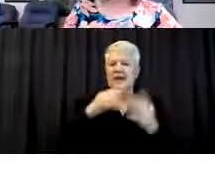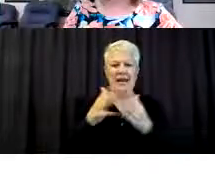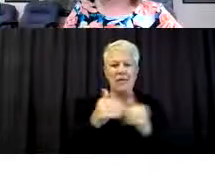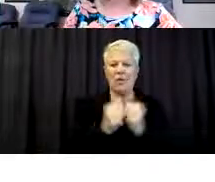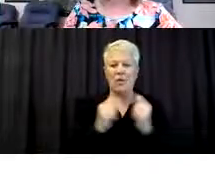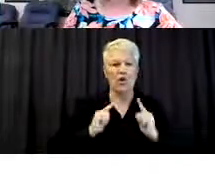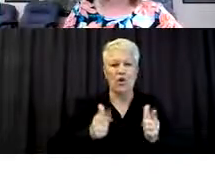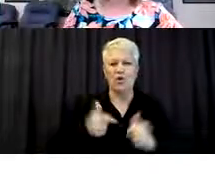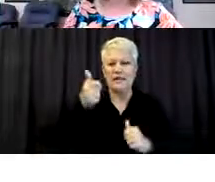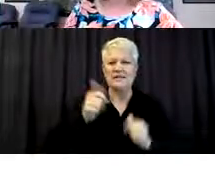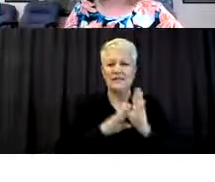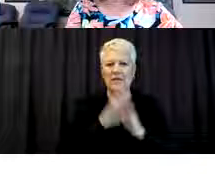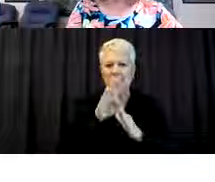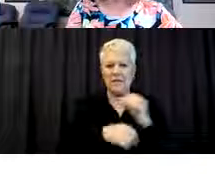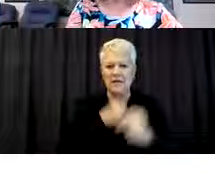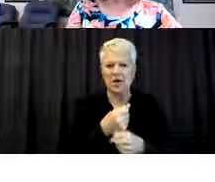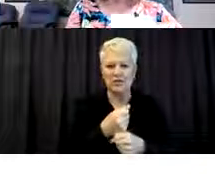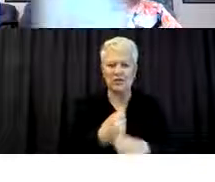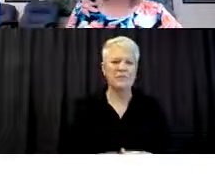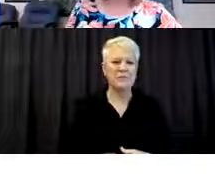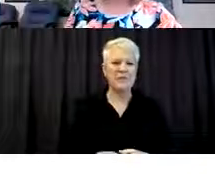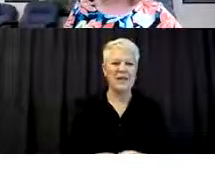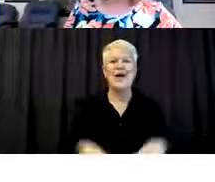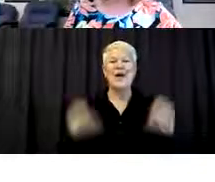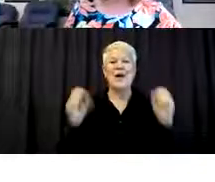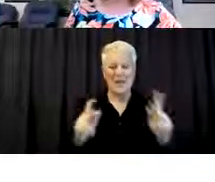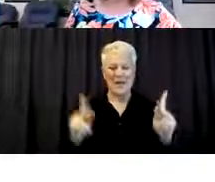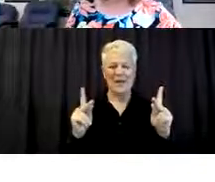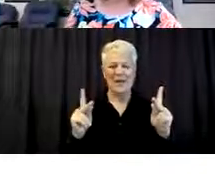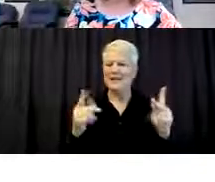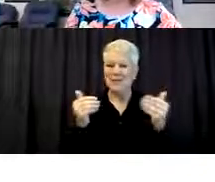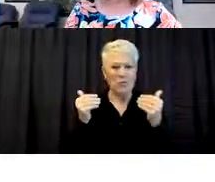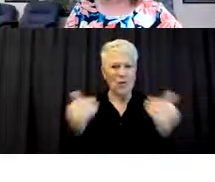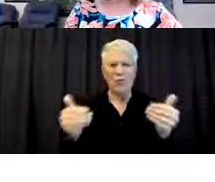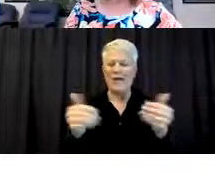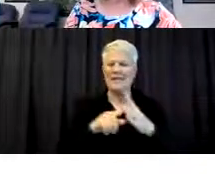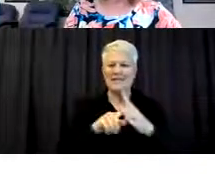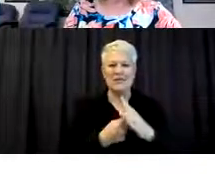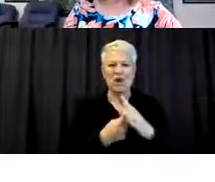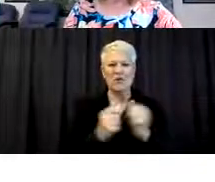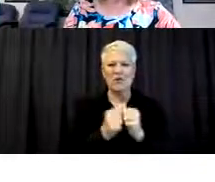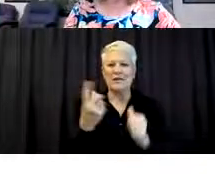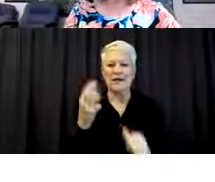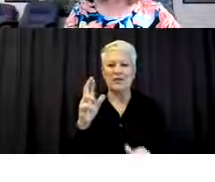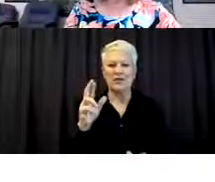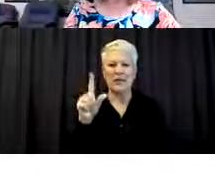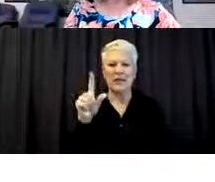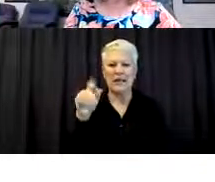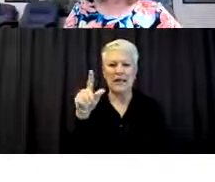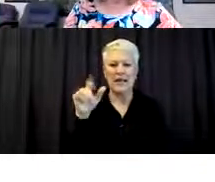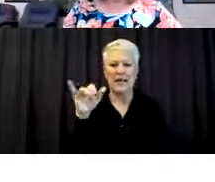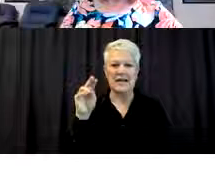earliest developmental years. Okay, so let's go ahead and get started with Dr. Lilli